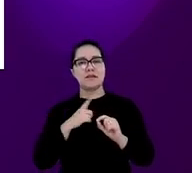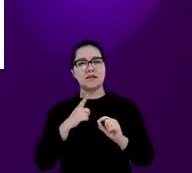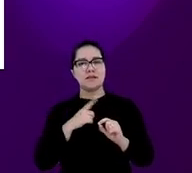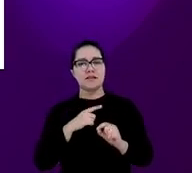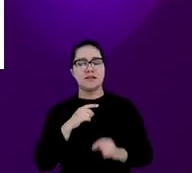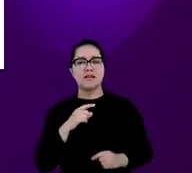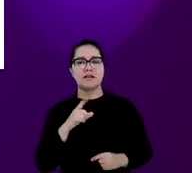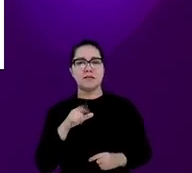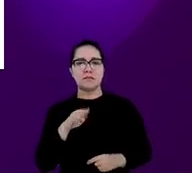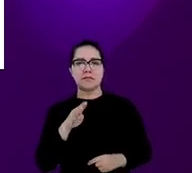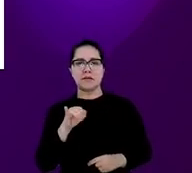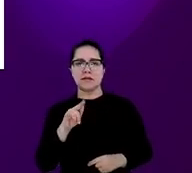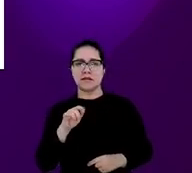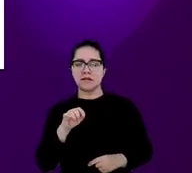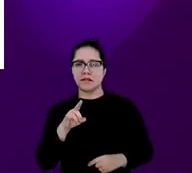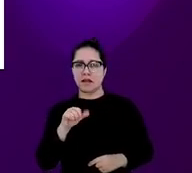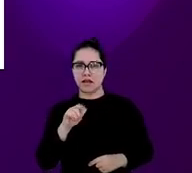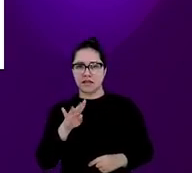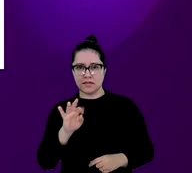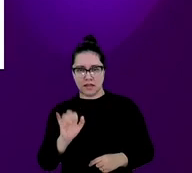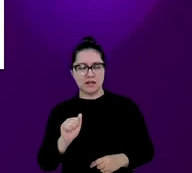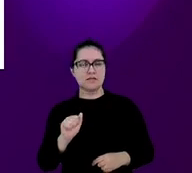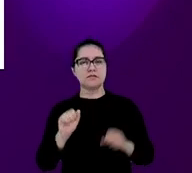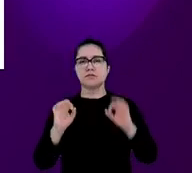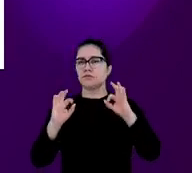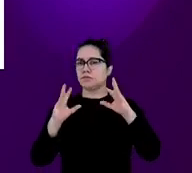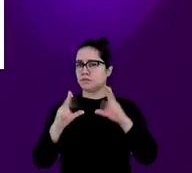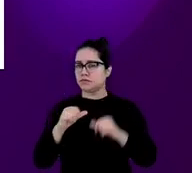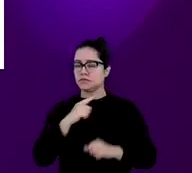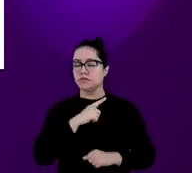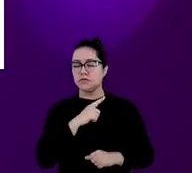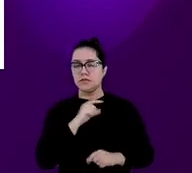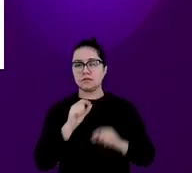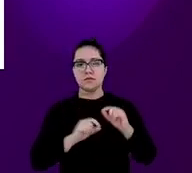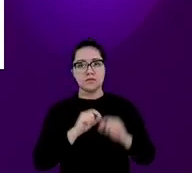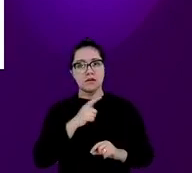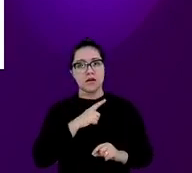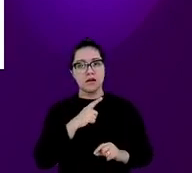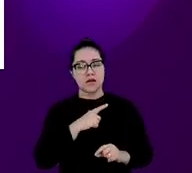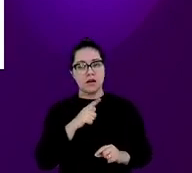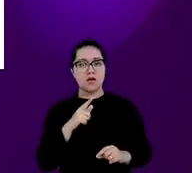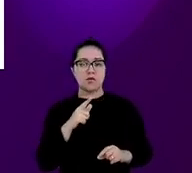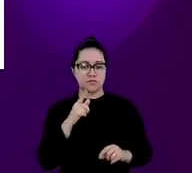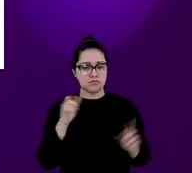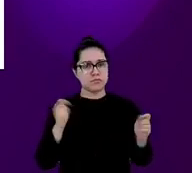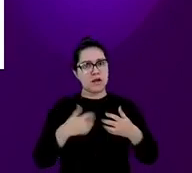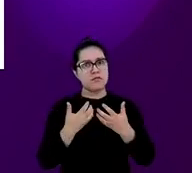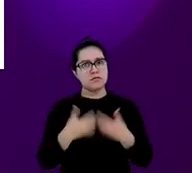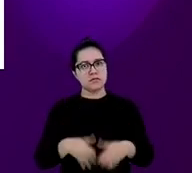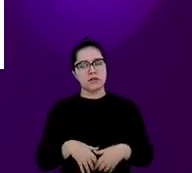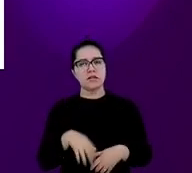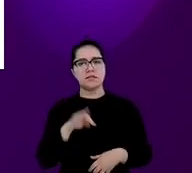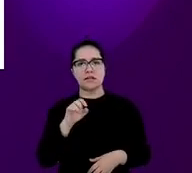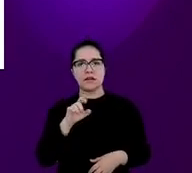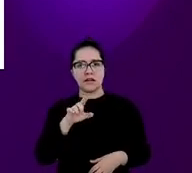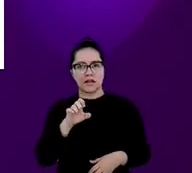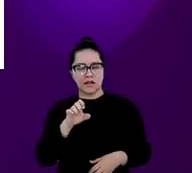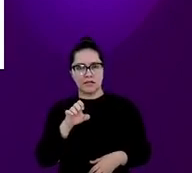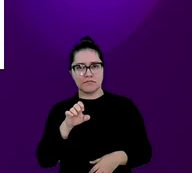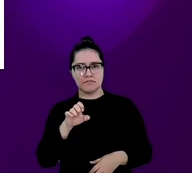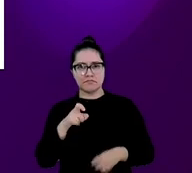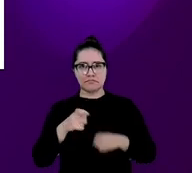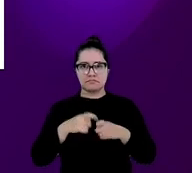that works with telemedicine. So doesn't matter where the physician is, the patient